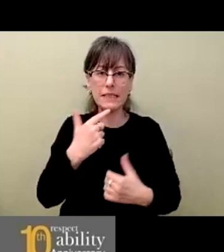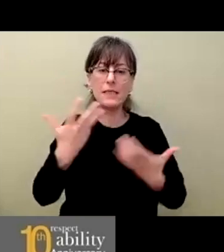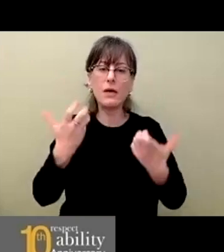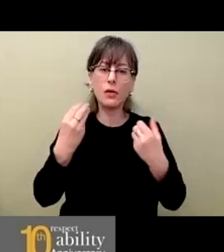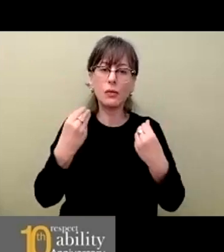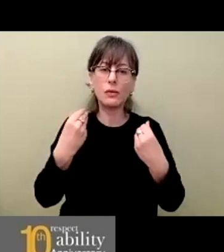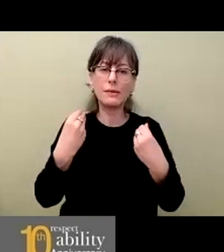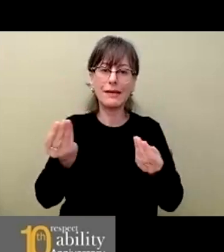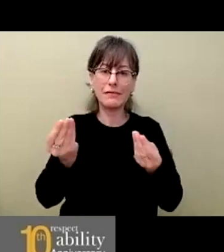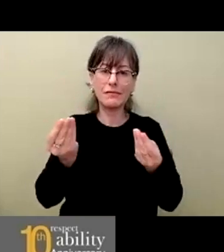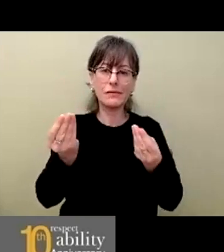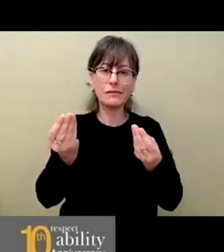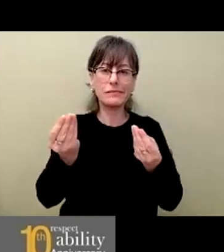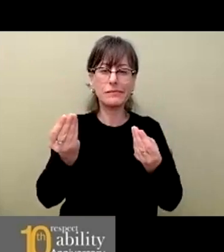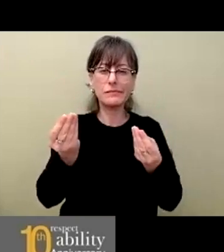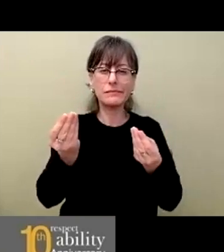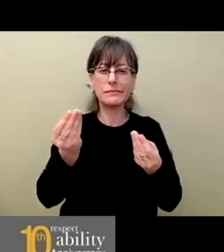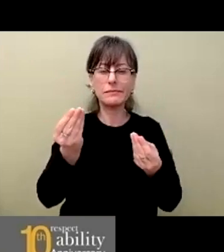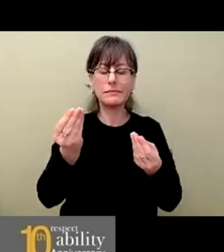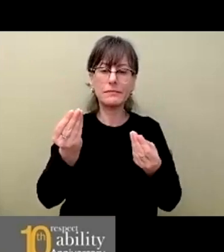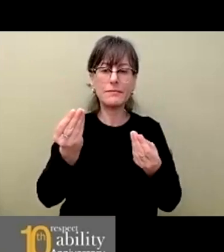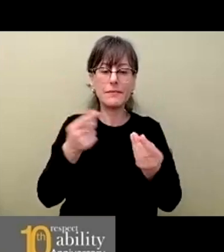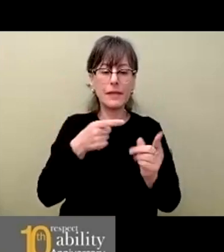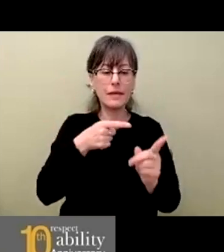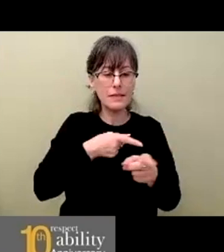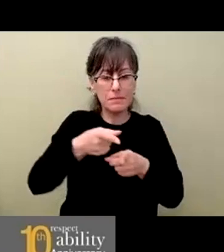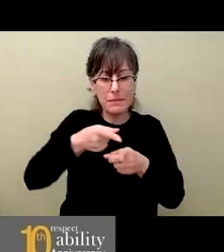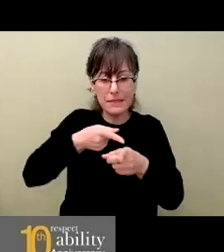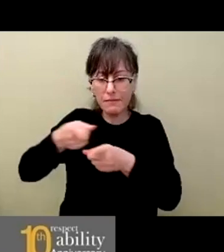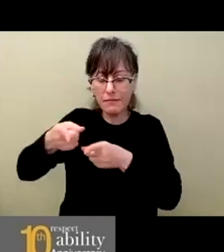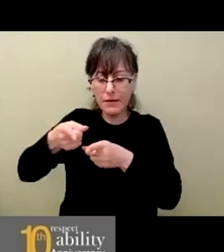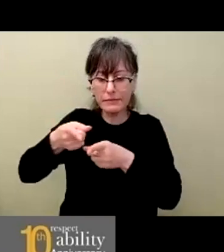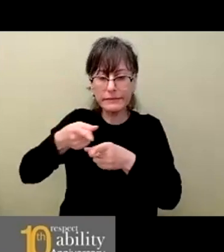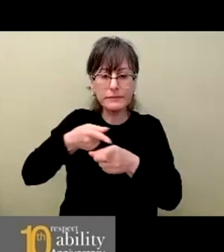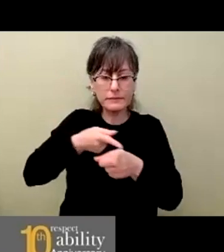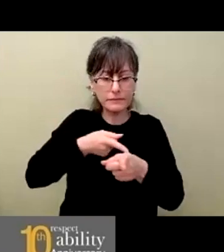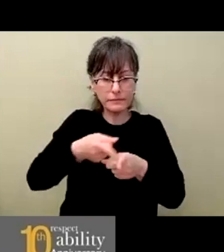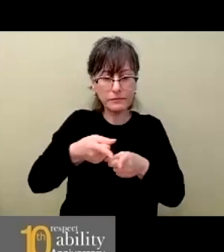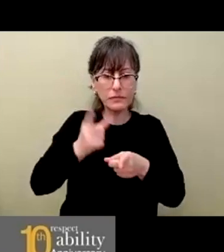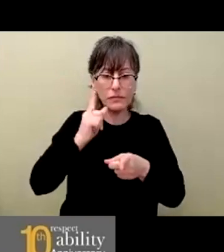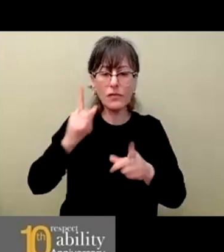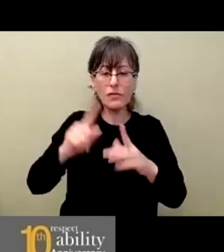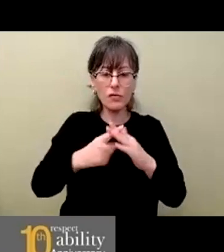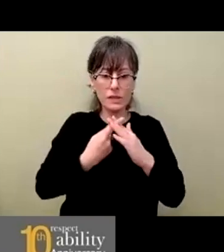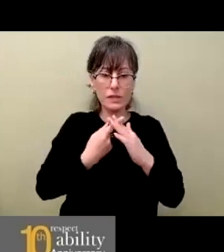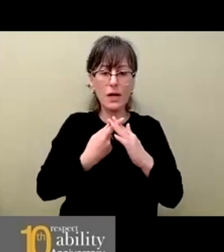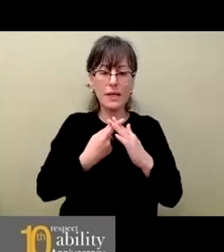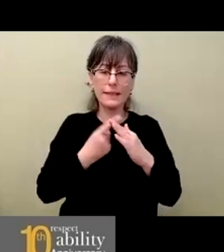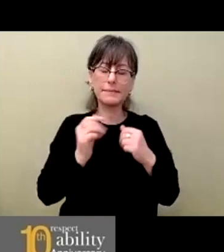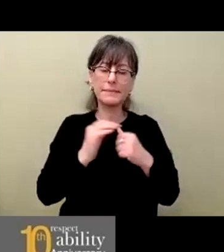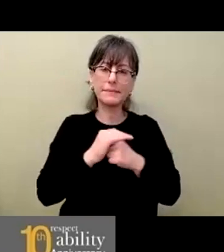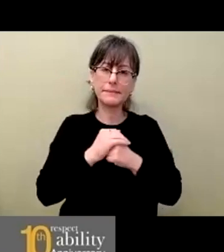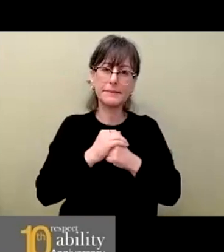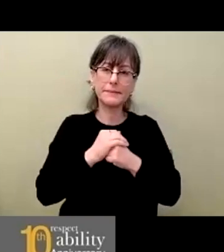couple kind of specific avenues for getting started in politics and policy.